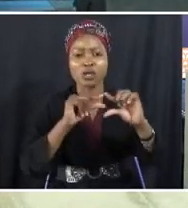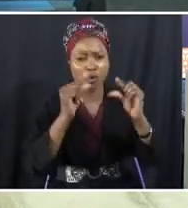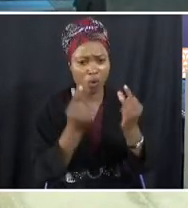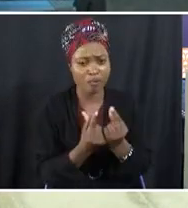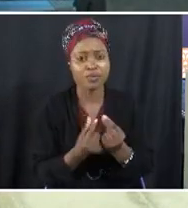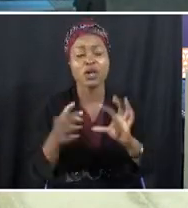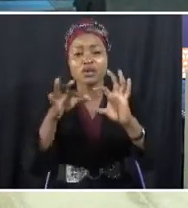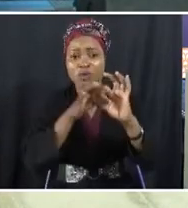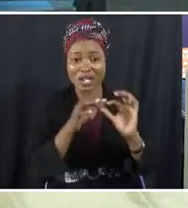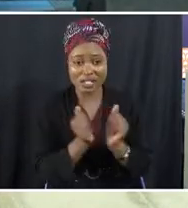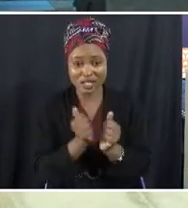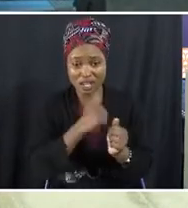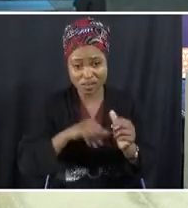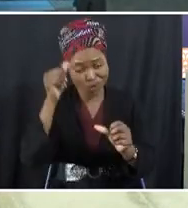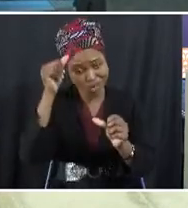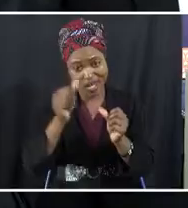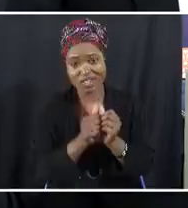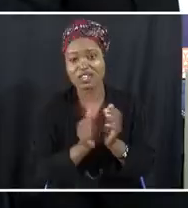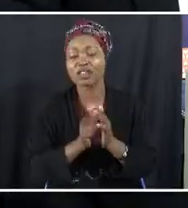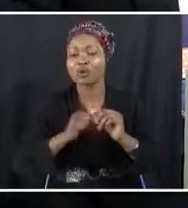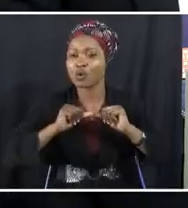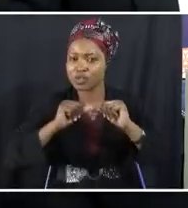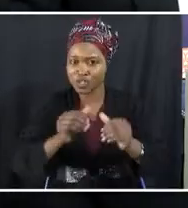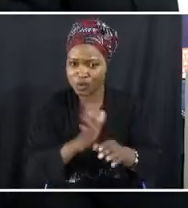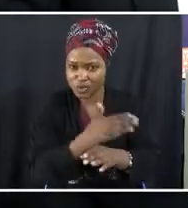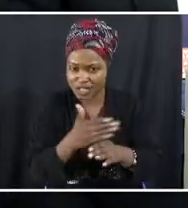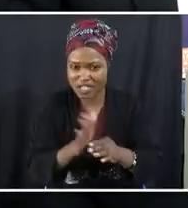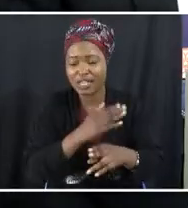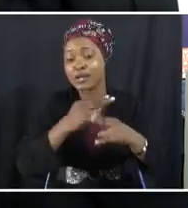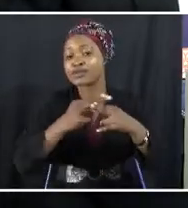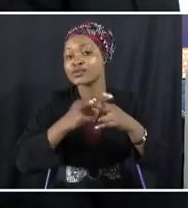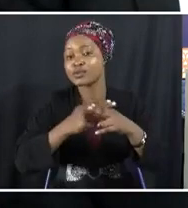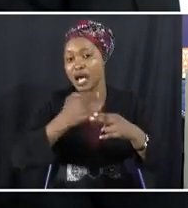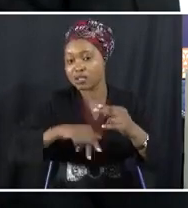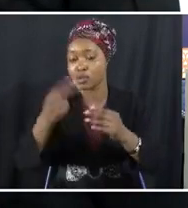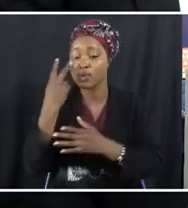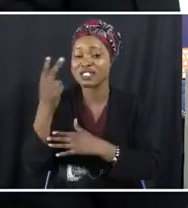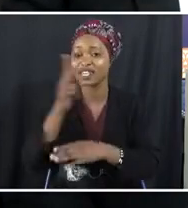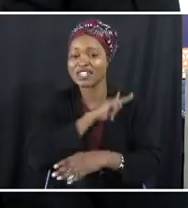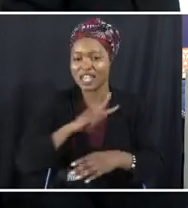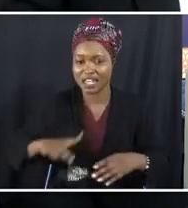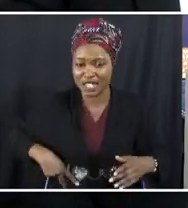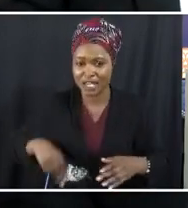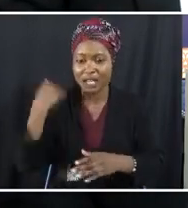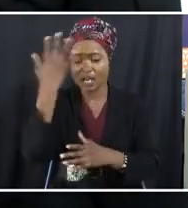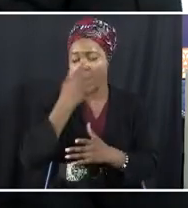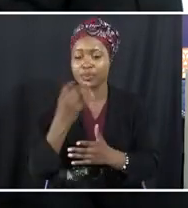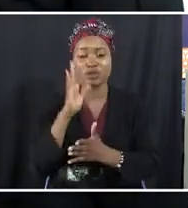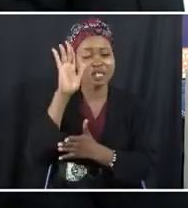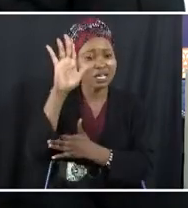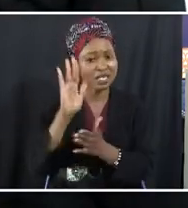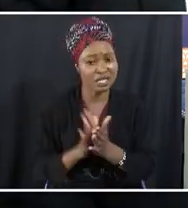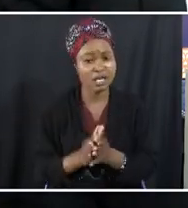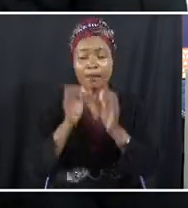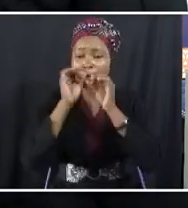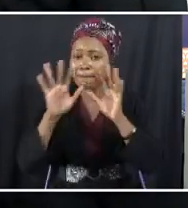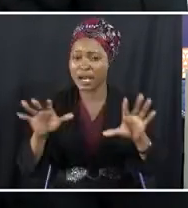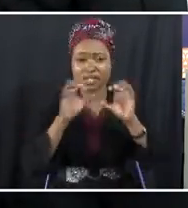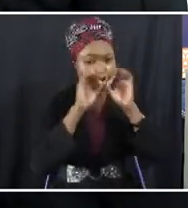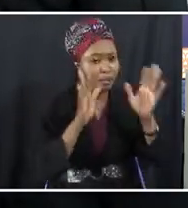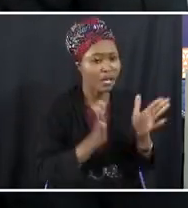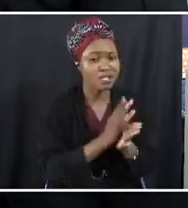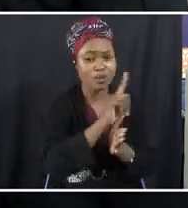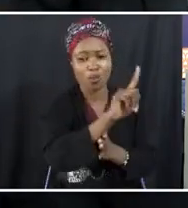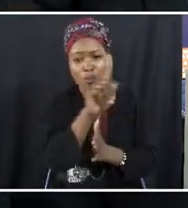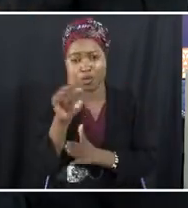us that, Lord, together we can continue to sing, saying, soon we shall see the King in his beauty. Now bless each and every one of us for